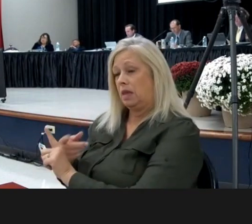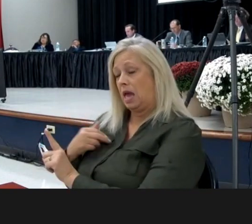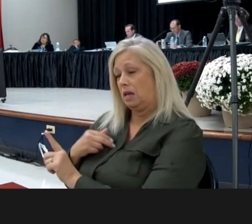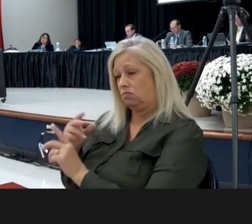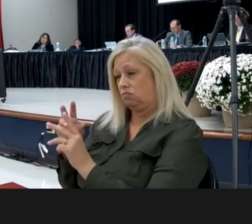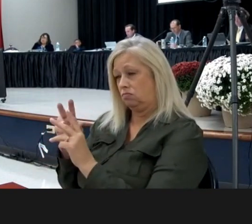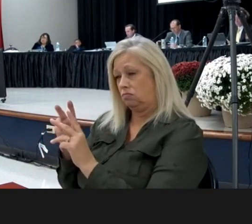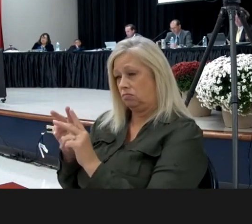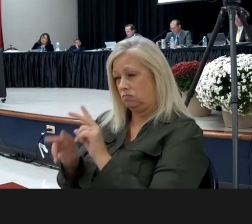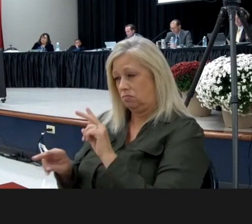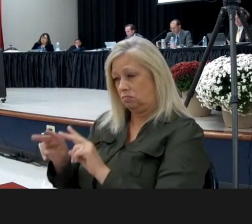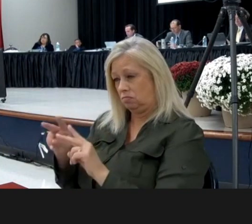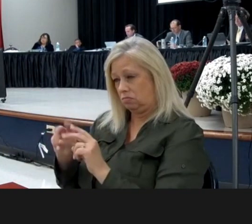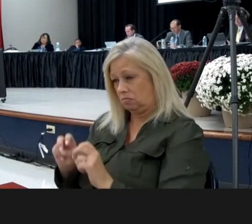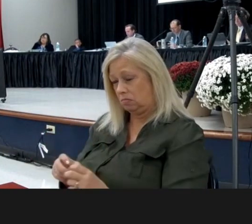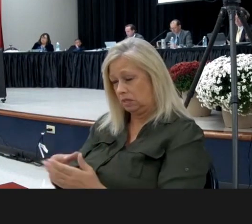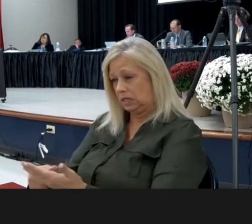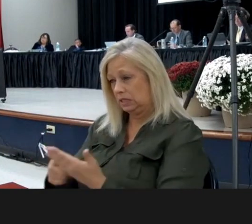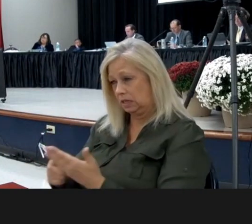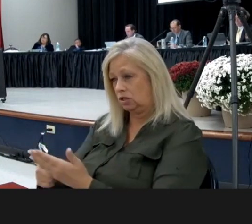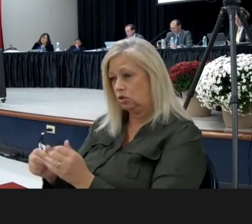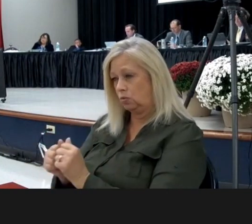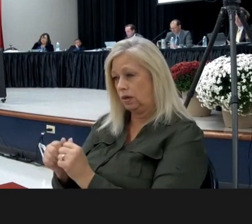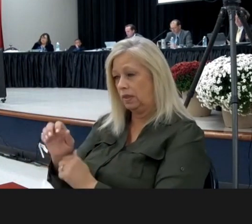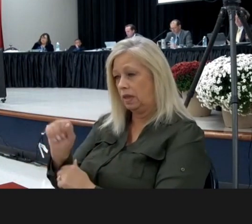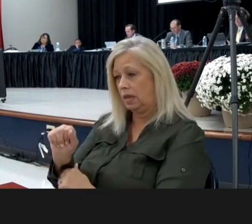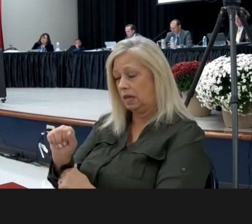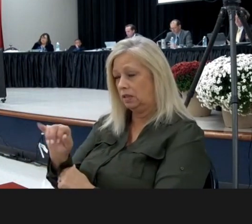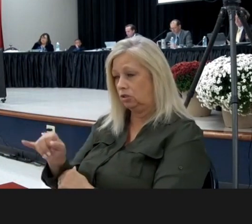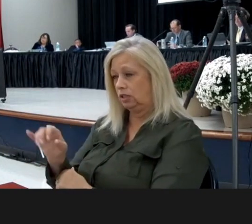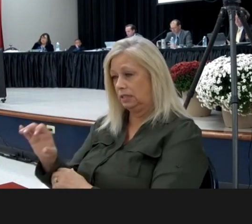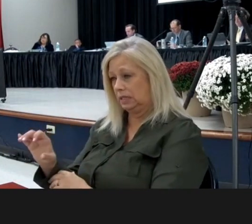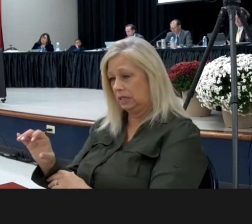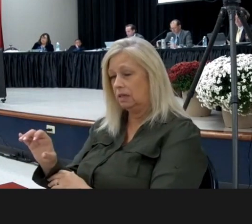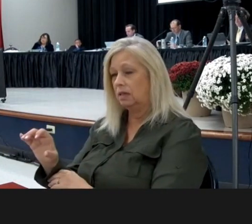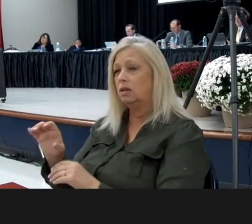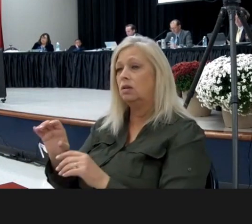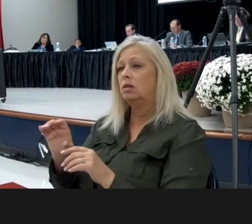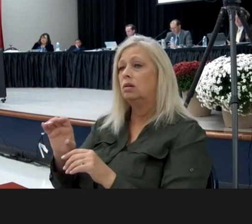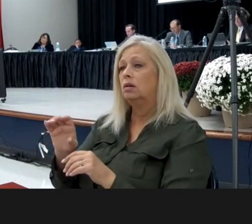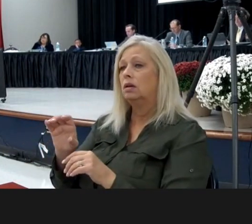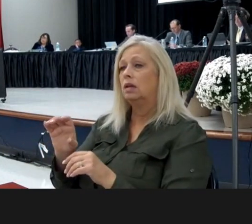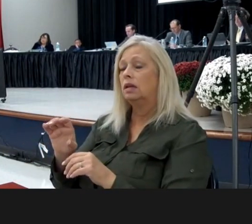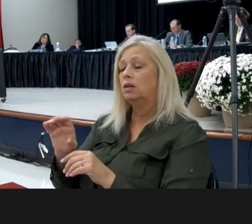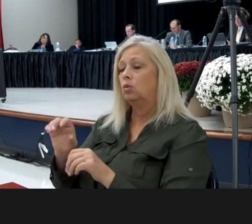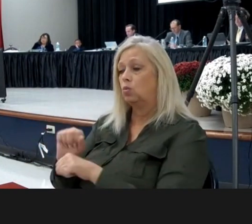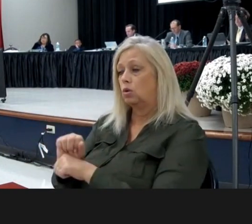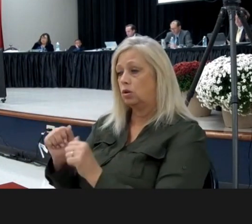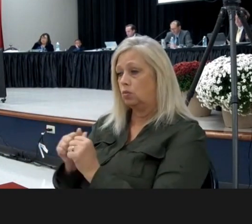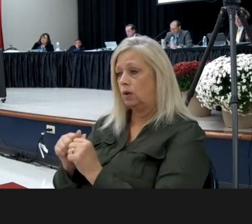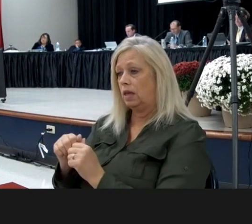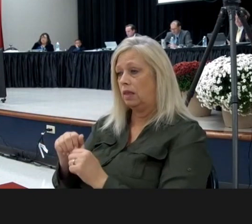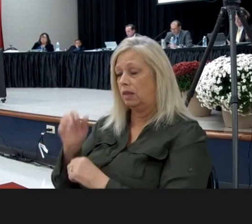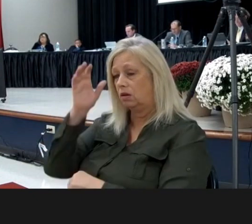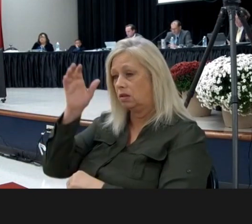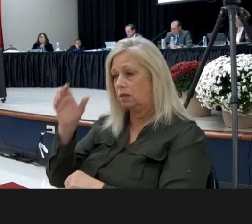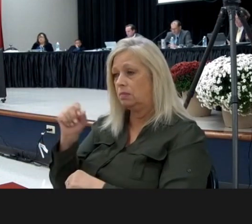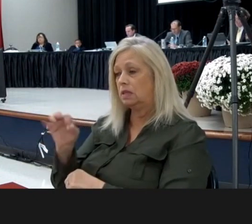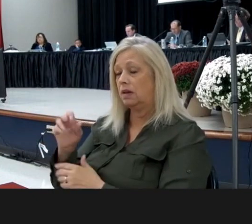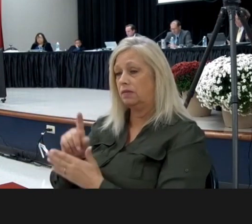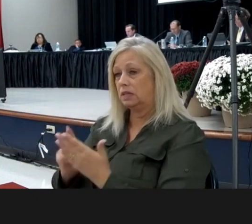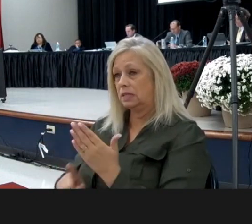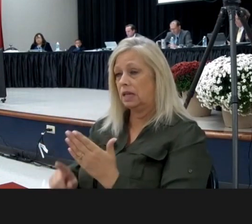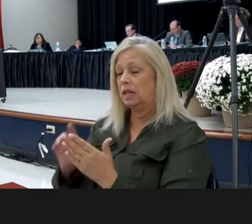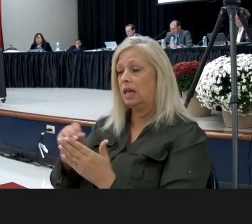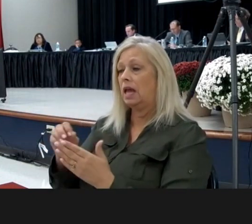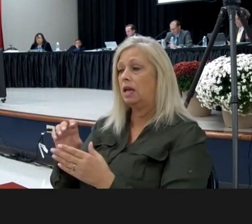with AJC and working through a lot of different concepts of design and marketing, those kinds of